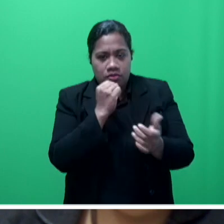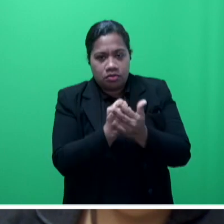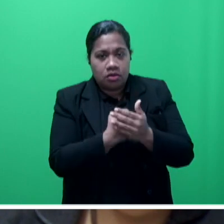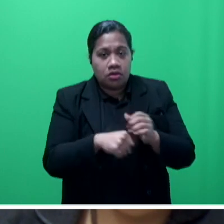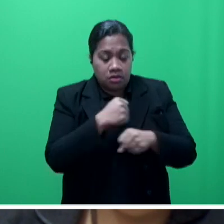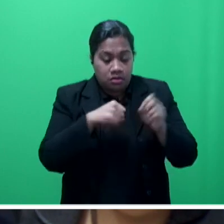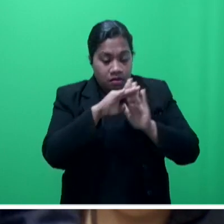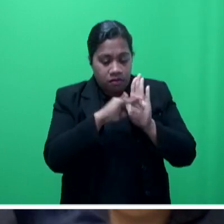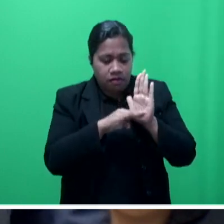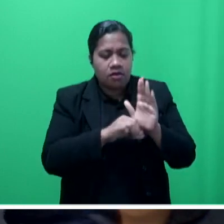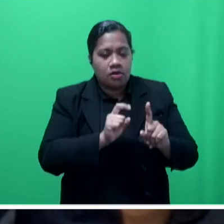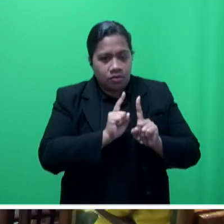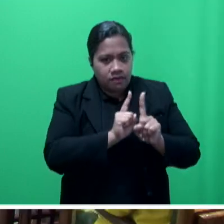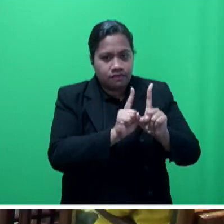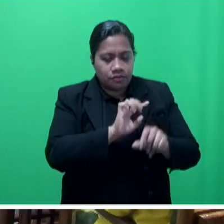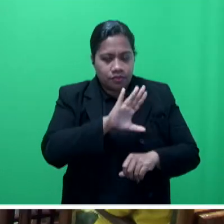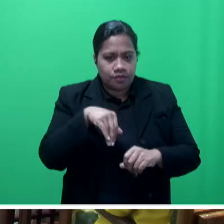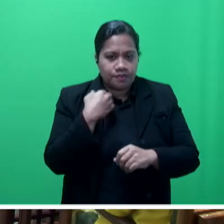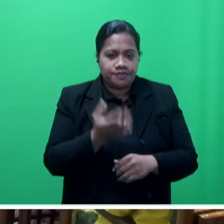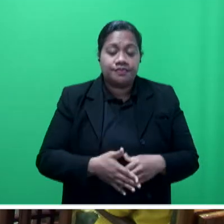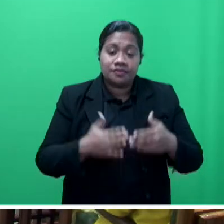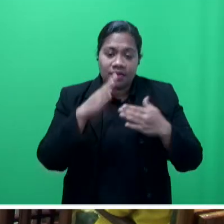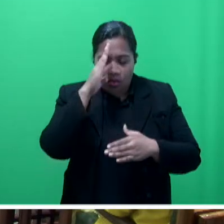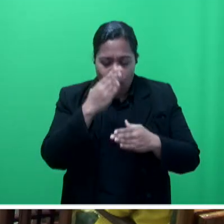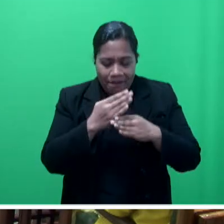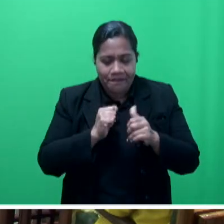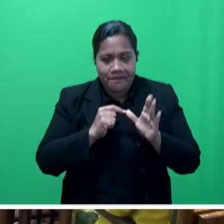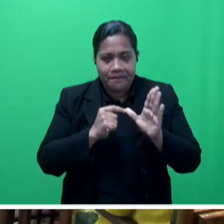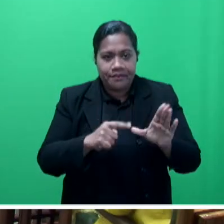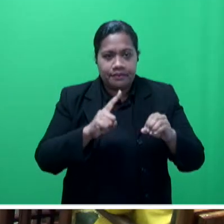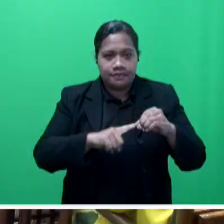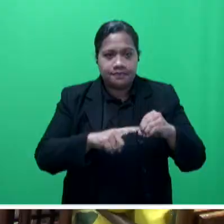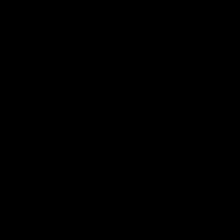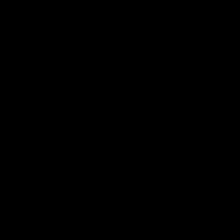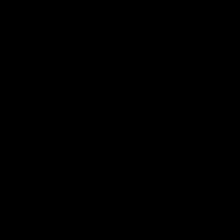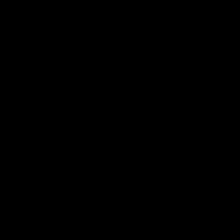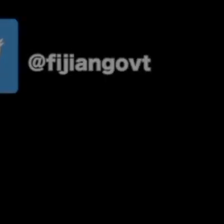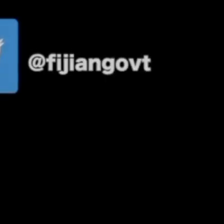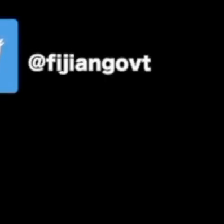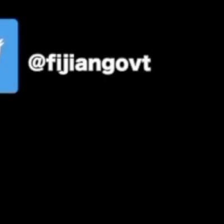all times. I hope that answers the question, sir. Thank you.